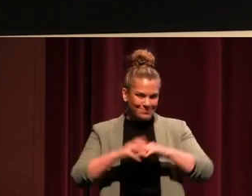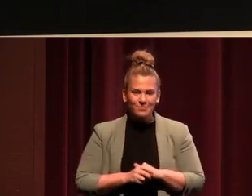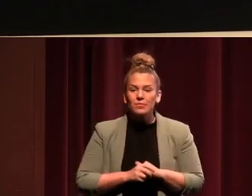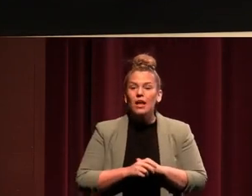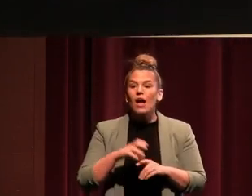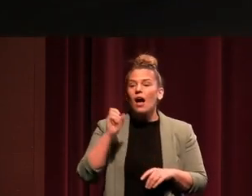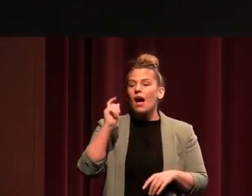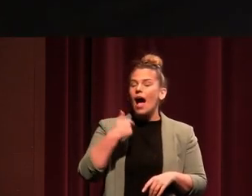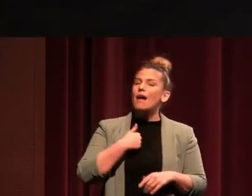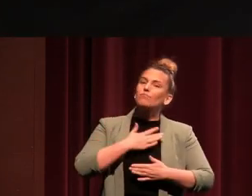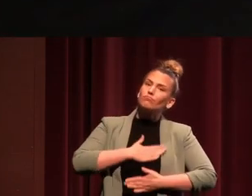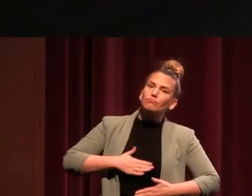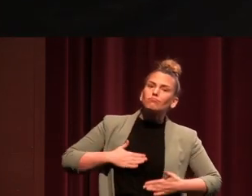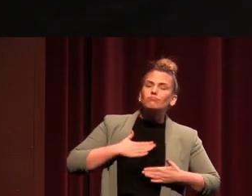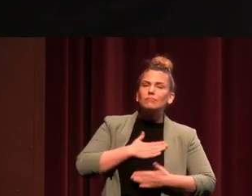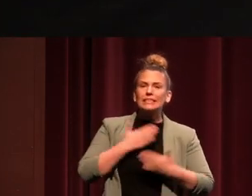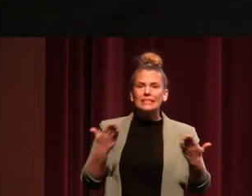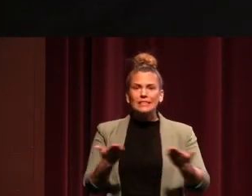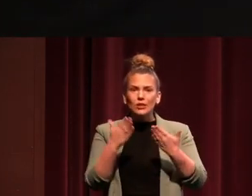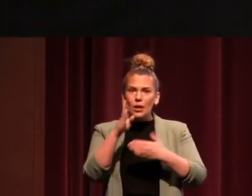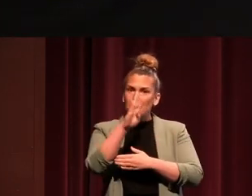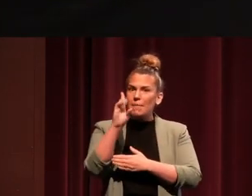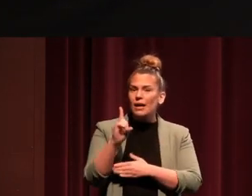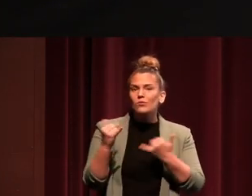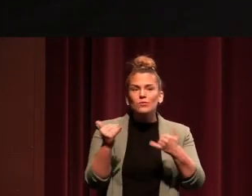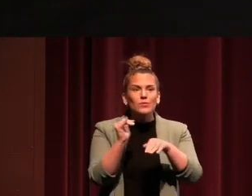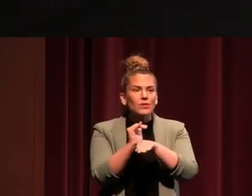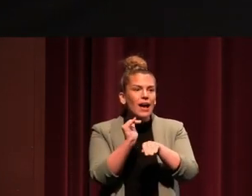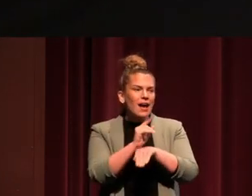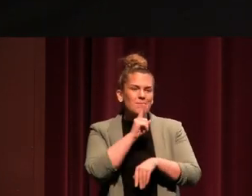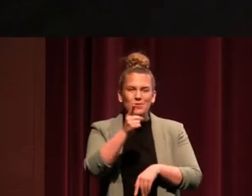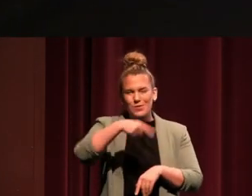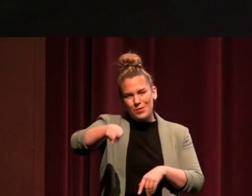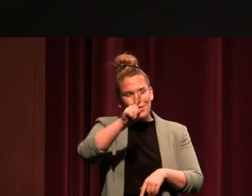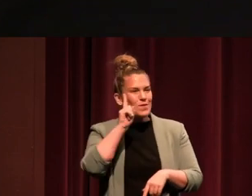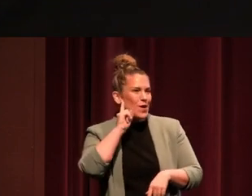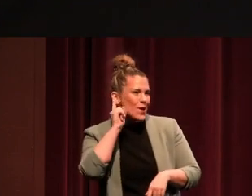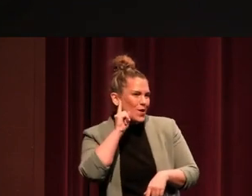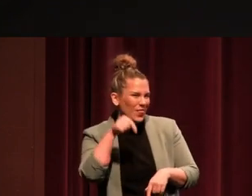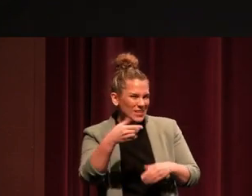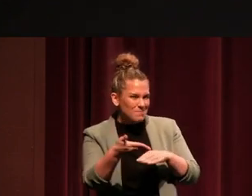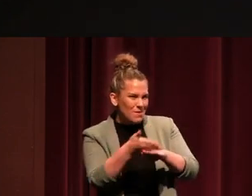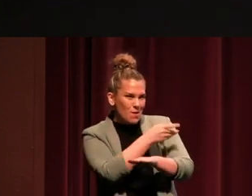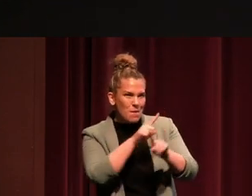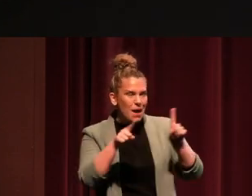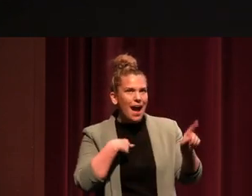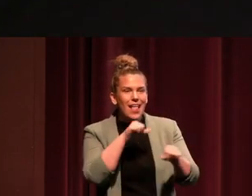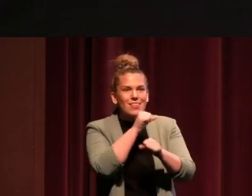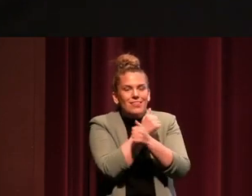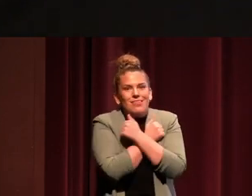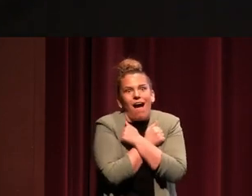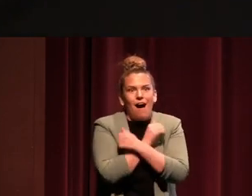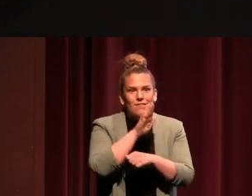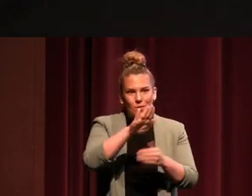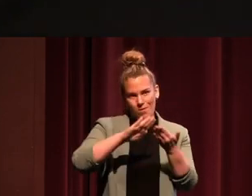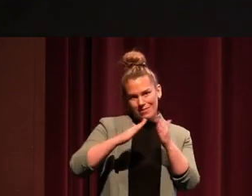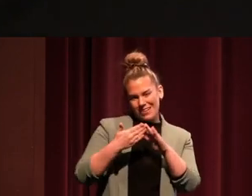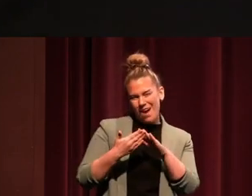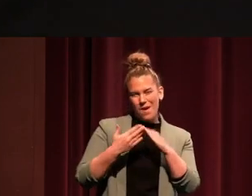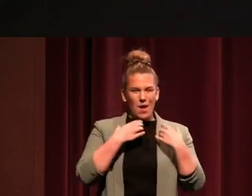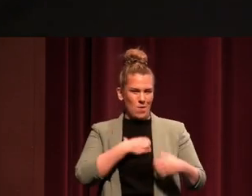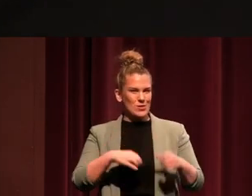so appreciate being here in Bend tonight. I'm sure everyone here has heard this before, but I love your town. I wish I could spend more time here.